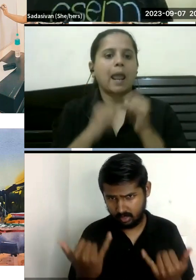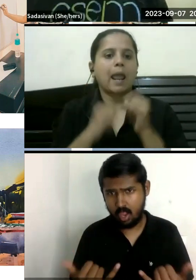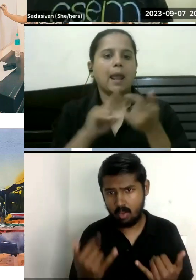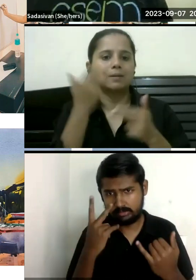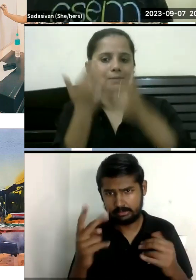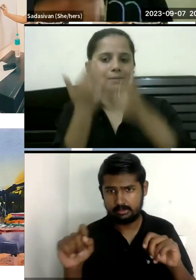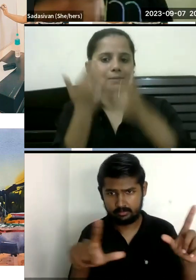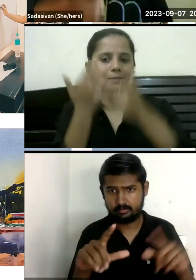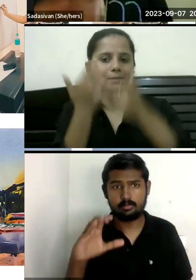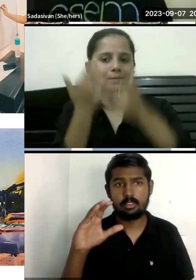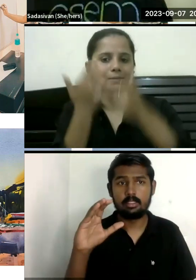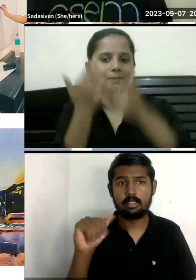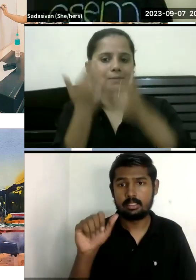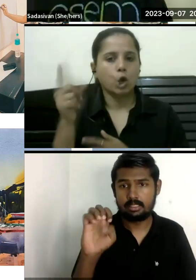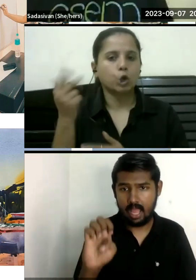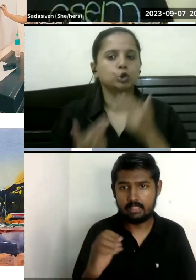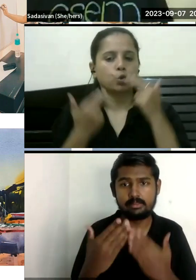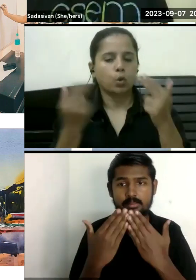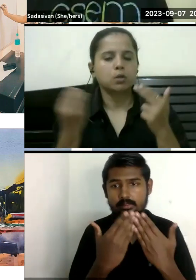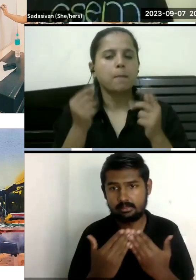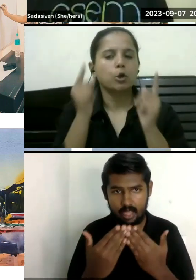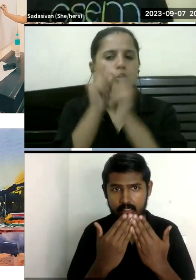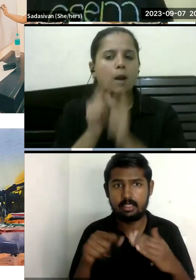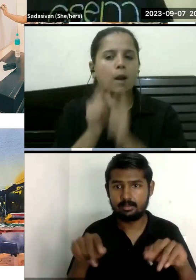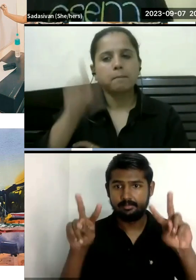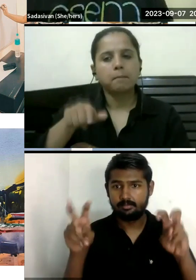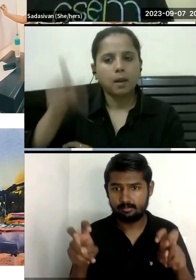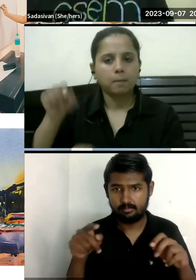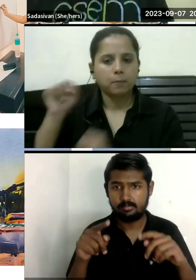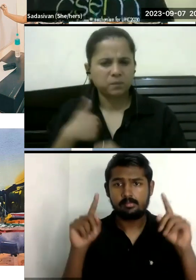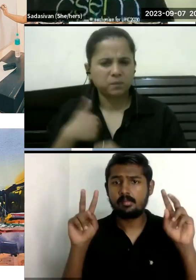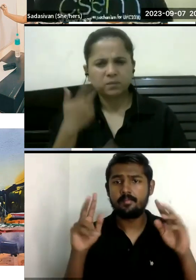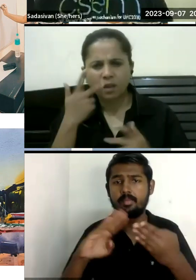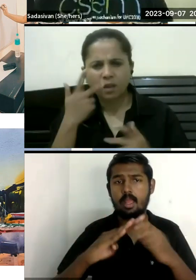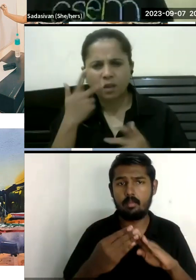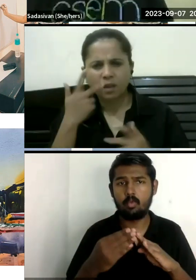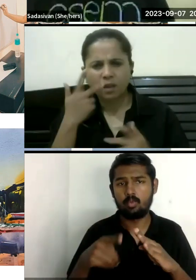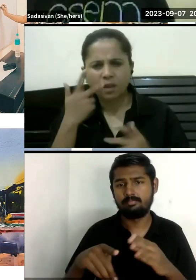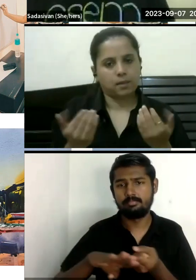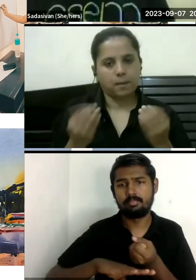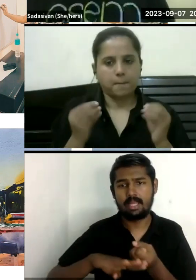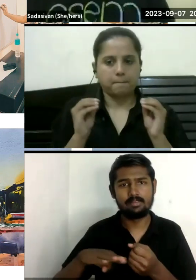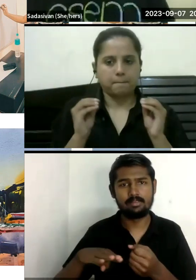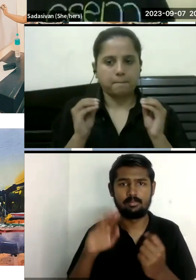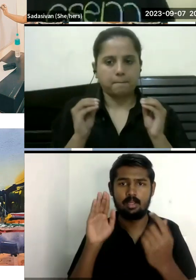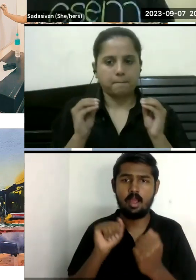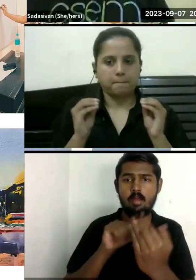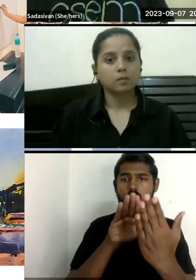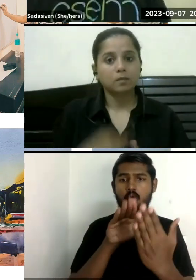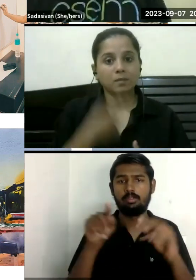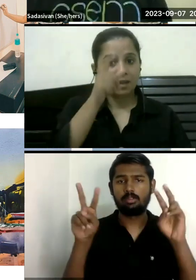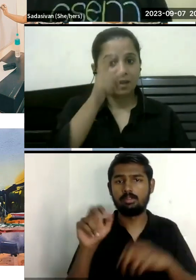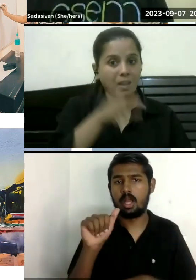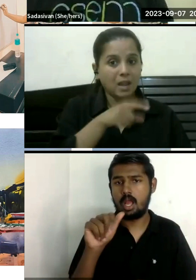Just picking up a couple of case studies. I don't see that here. With Anvesha, an organization working in